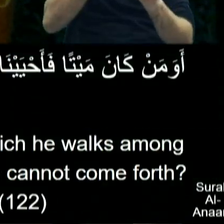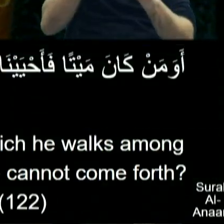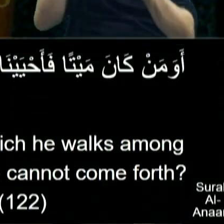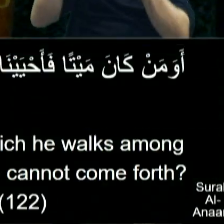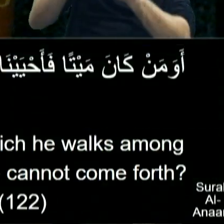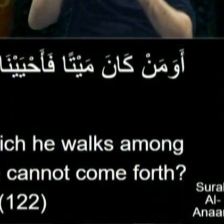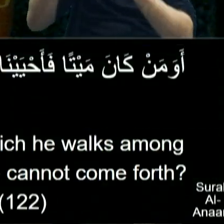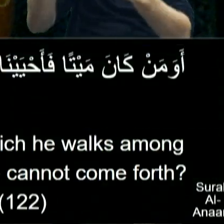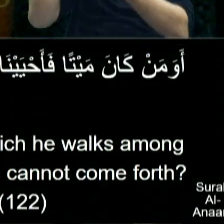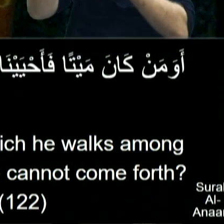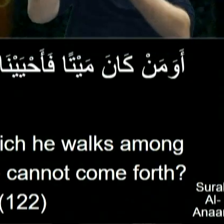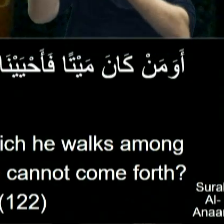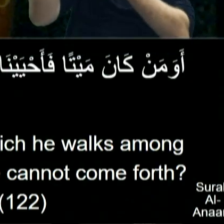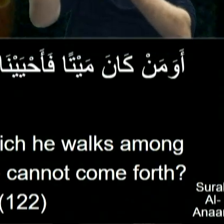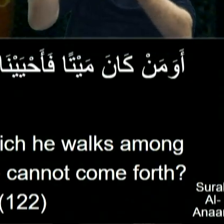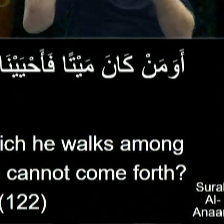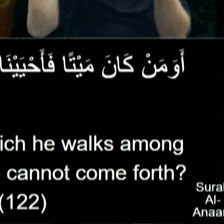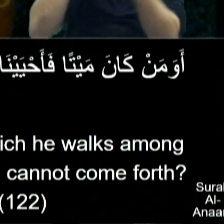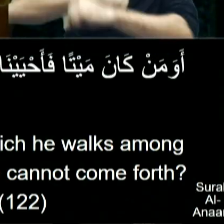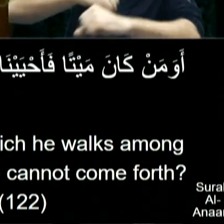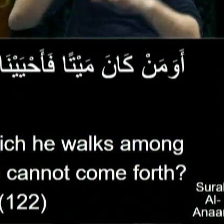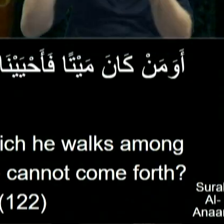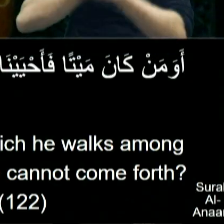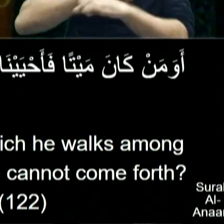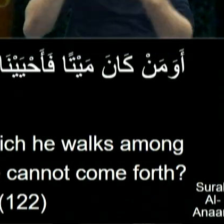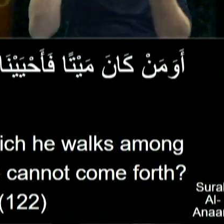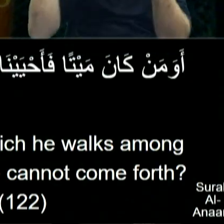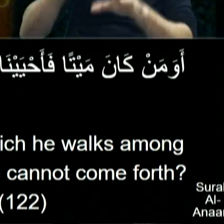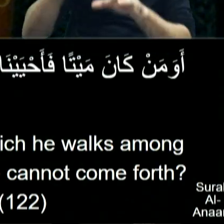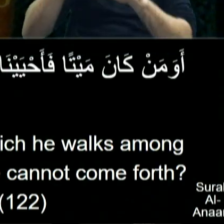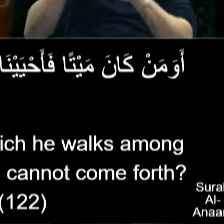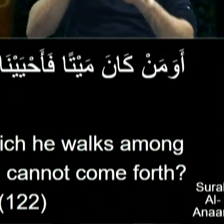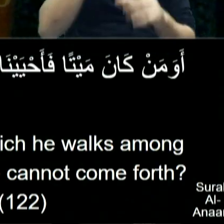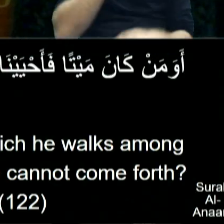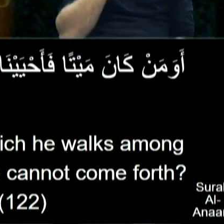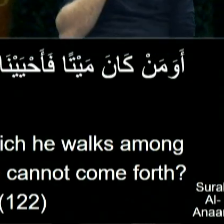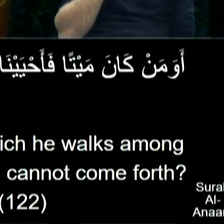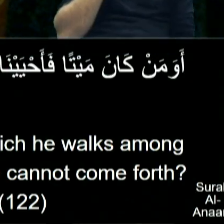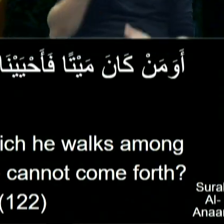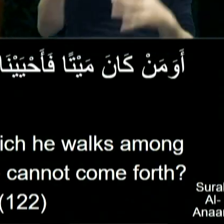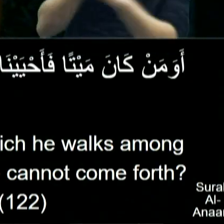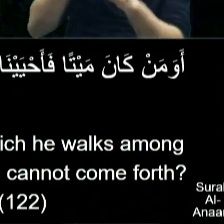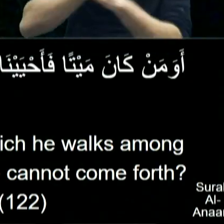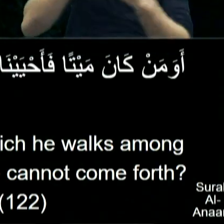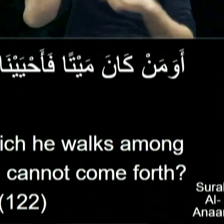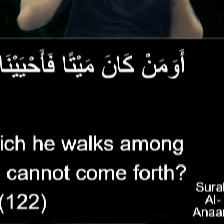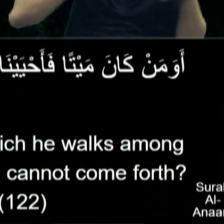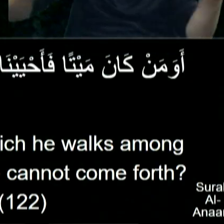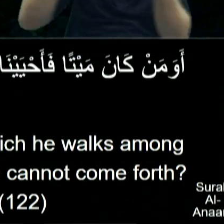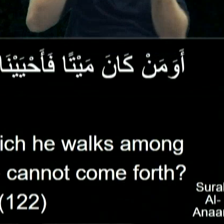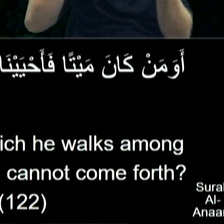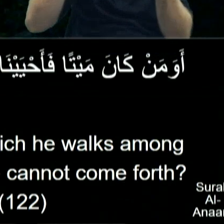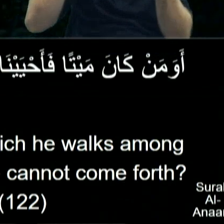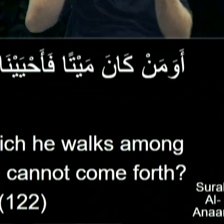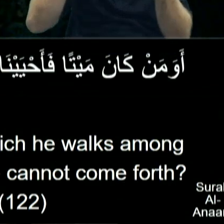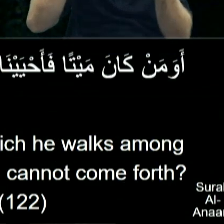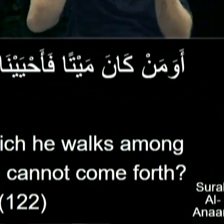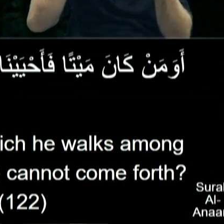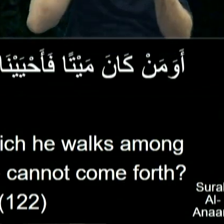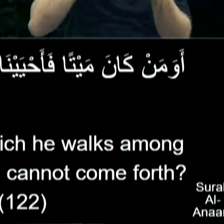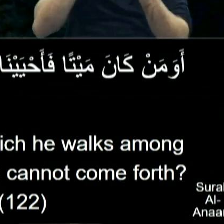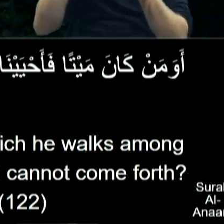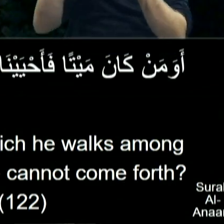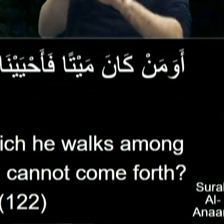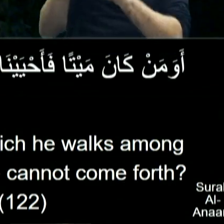day. With examples yesterday, we mentioned that one of the biggest points of darkness is that it's easily conquered by